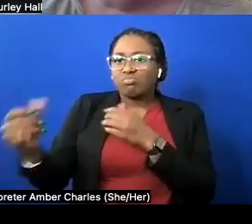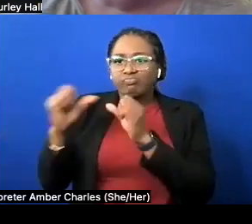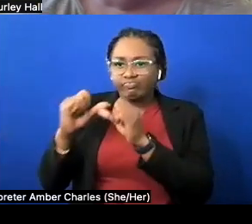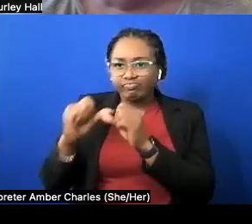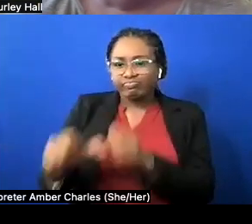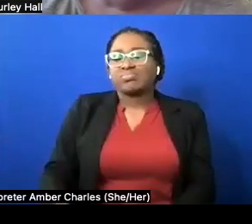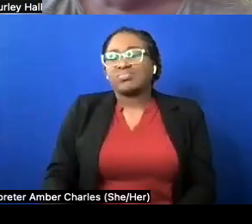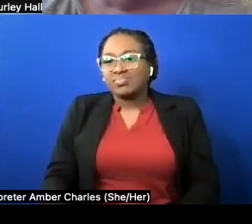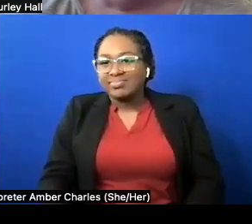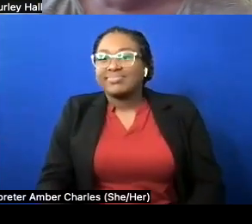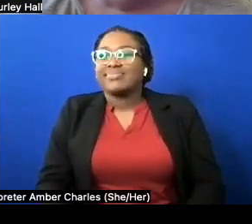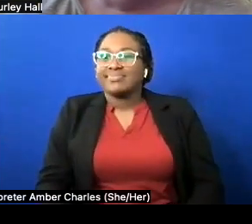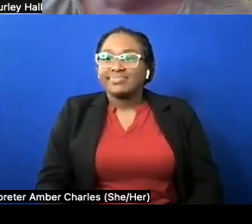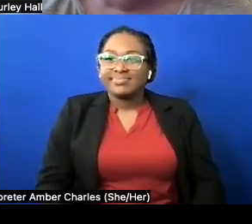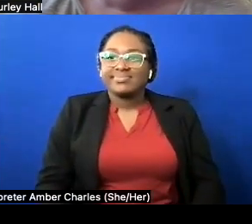practice.